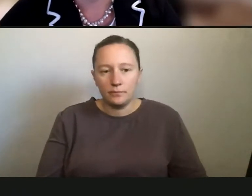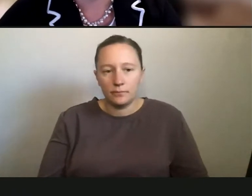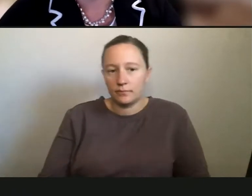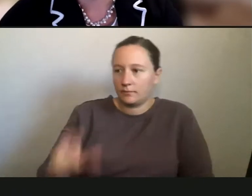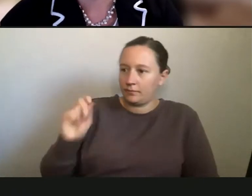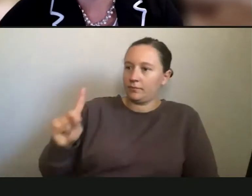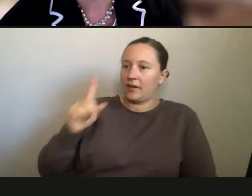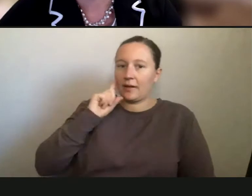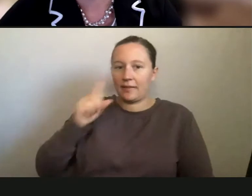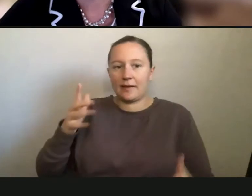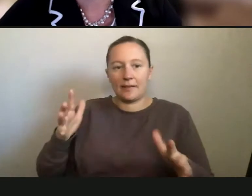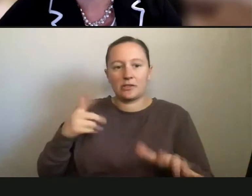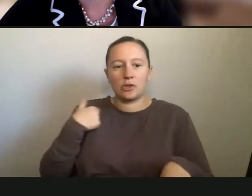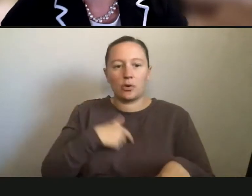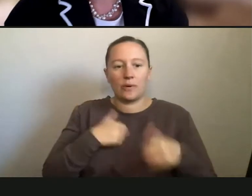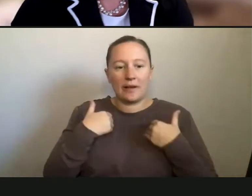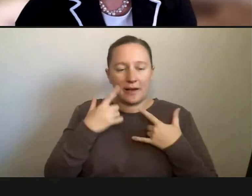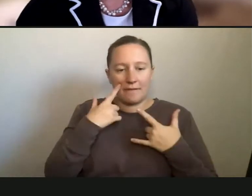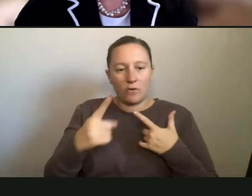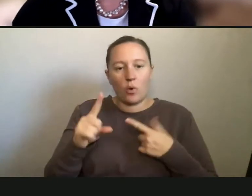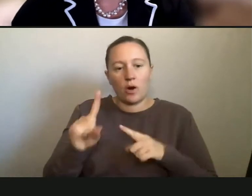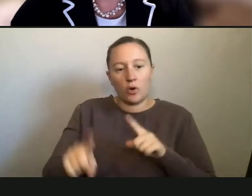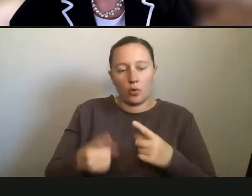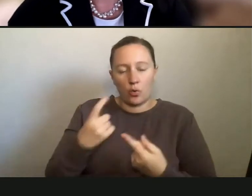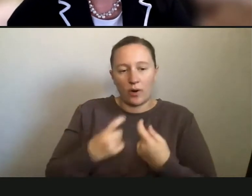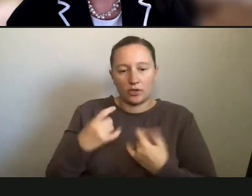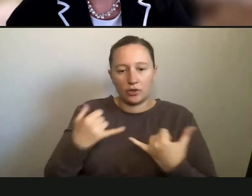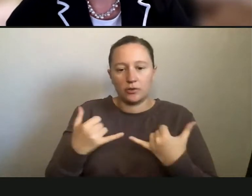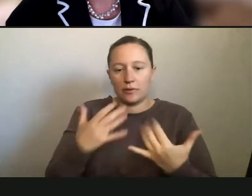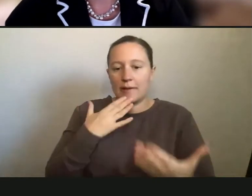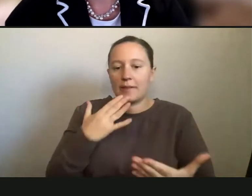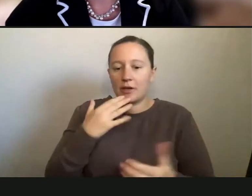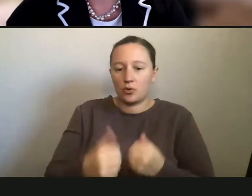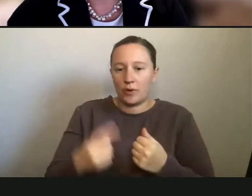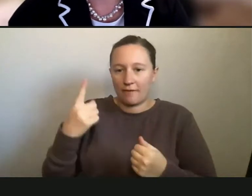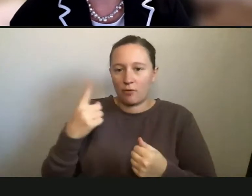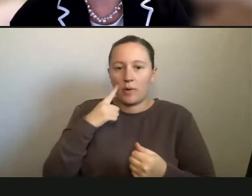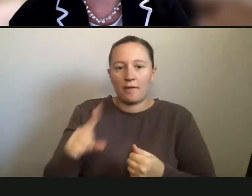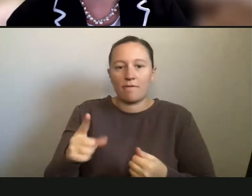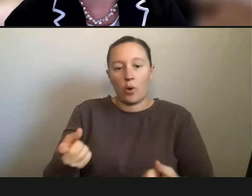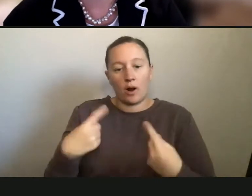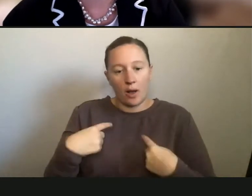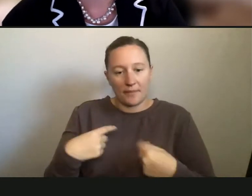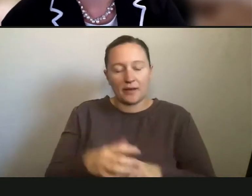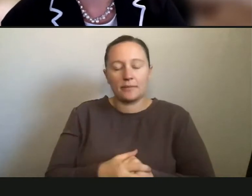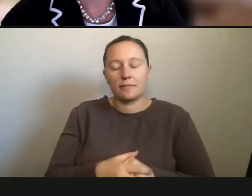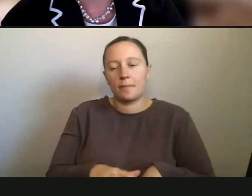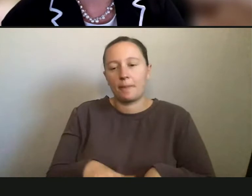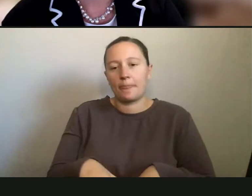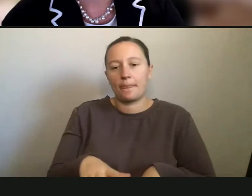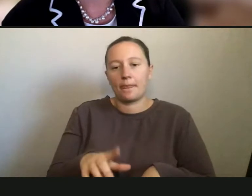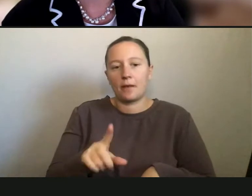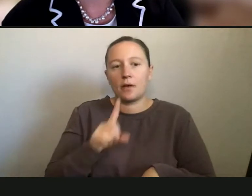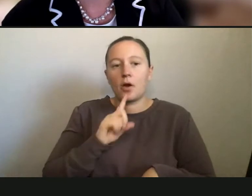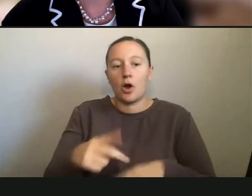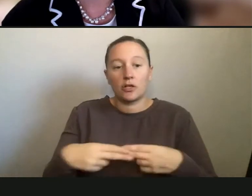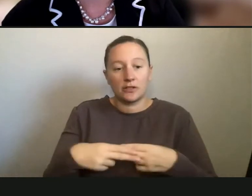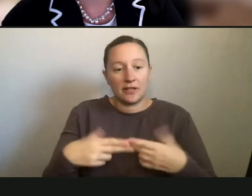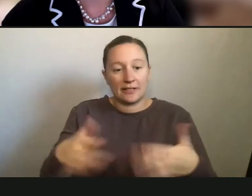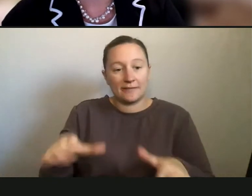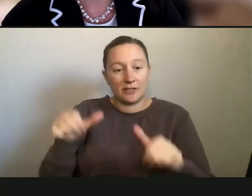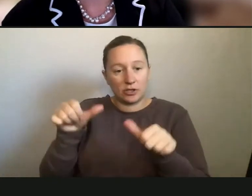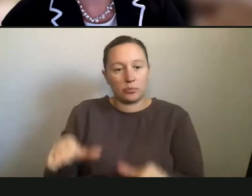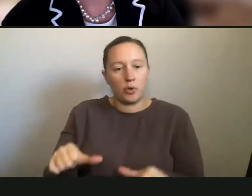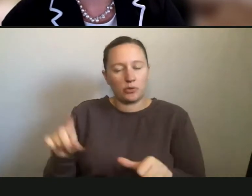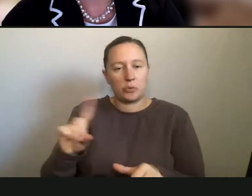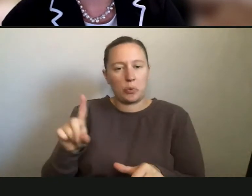Okay, well, I think that's all the time that we have for questions today. Thank you to everyone for attending. There are the slides posted where you went to